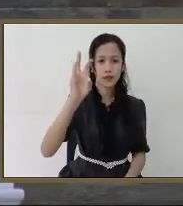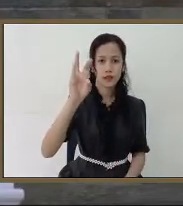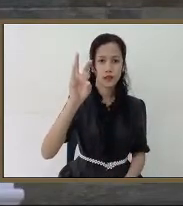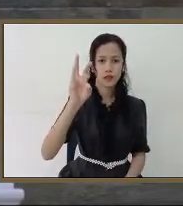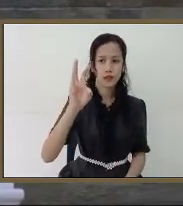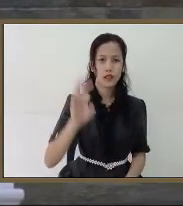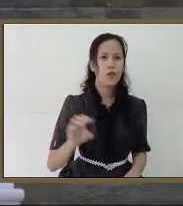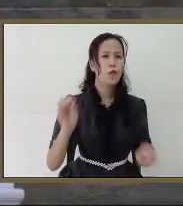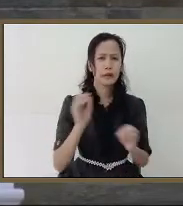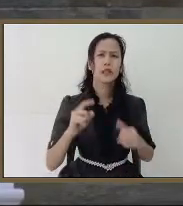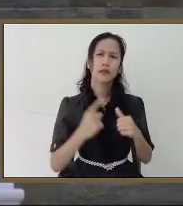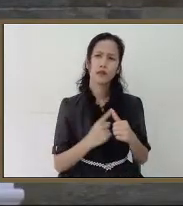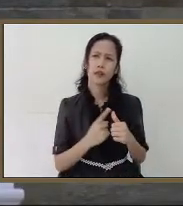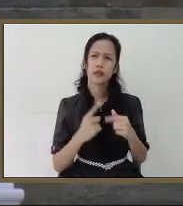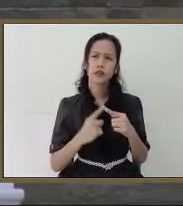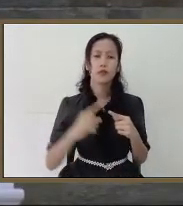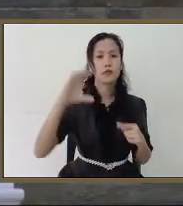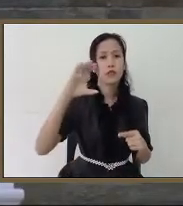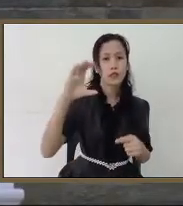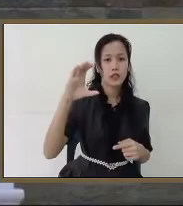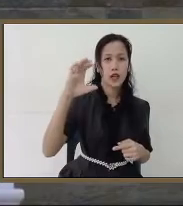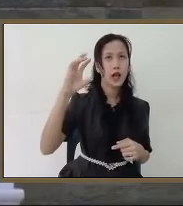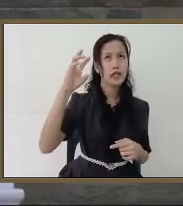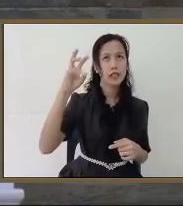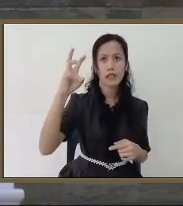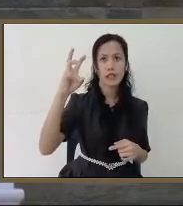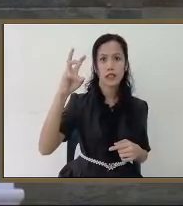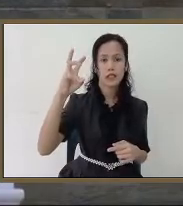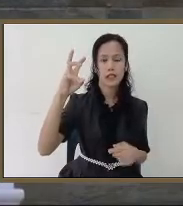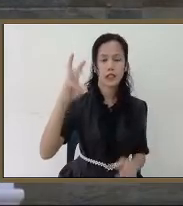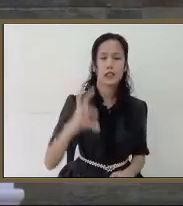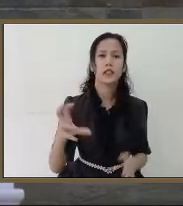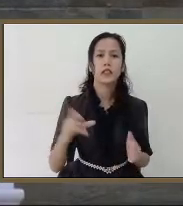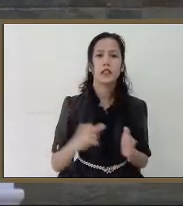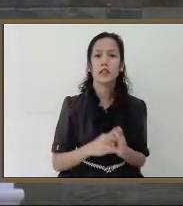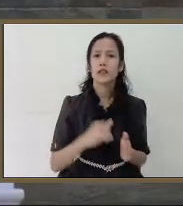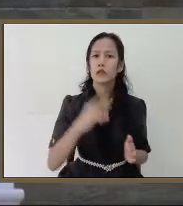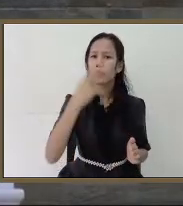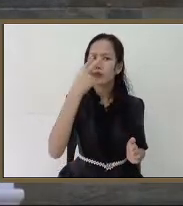nauna. So, sa chapter 7 na siya lumabas. Ano makikita natin po dito?